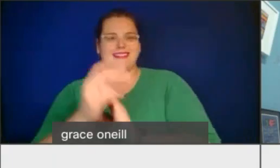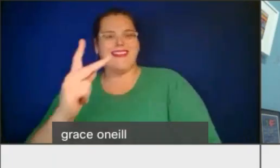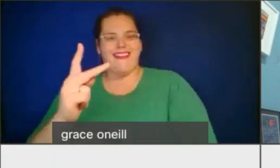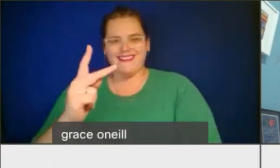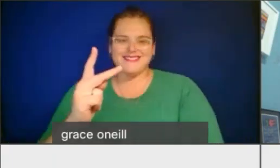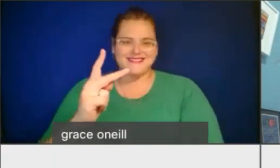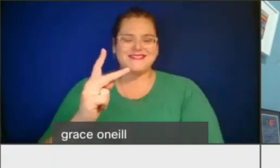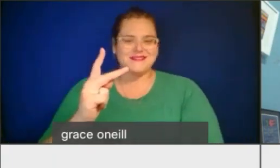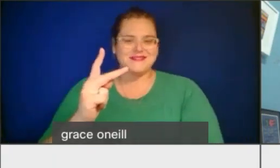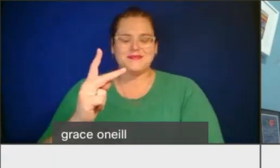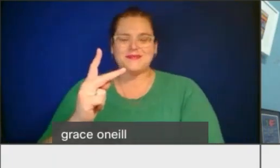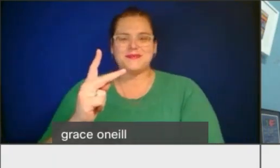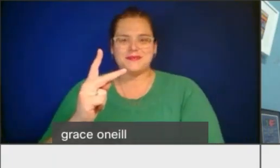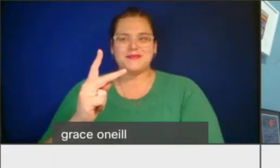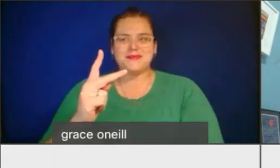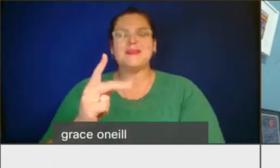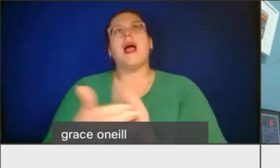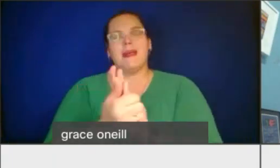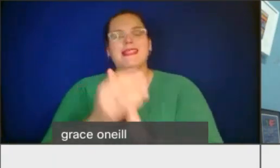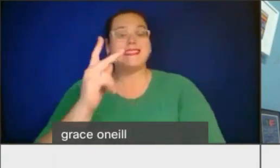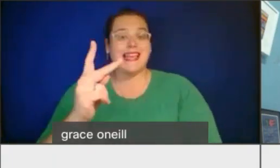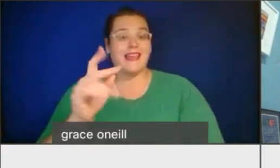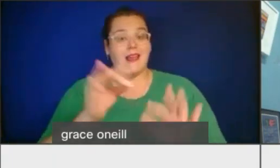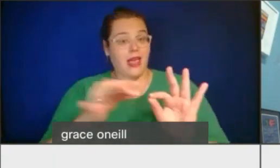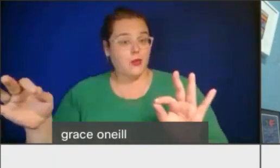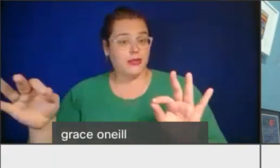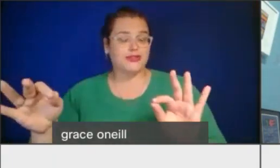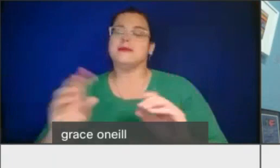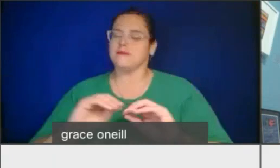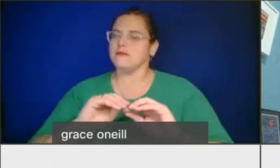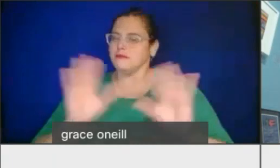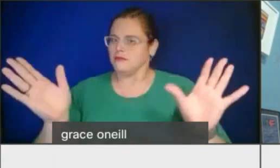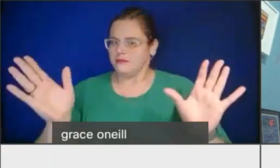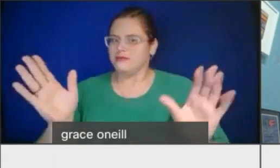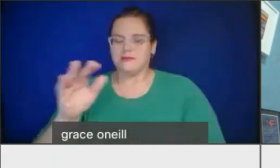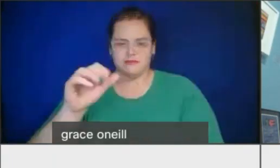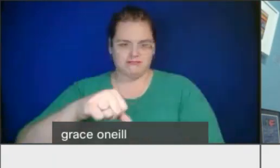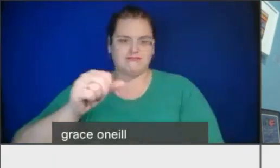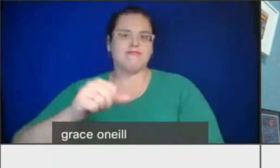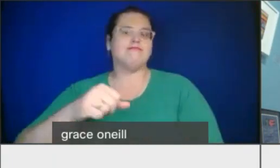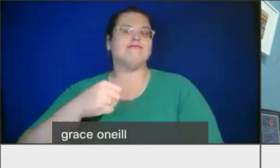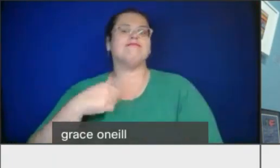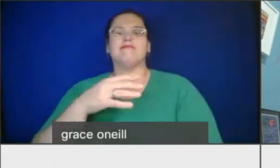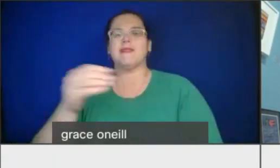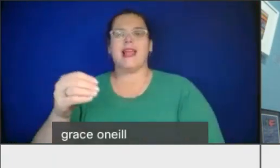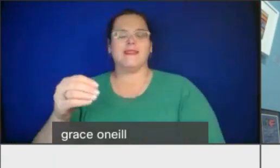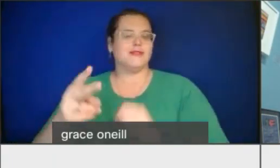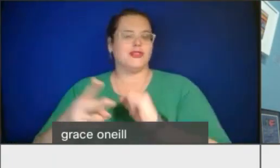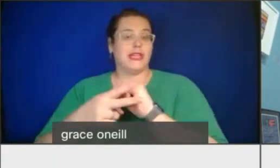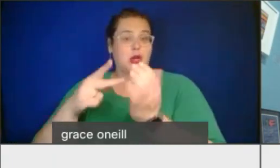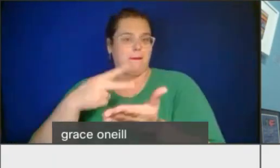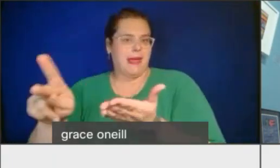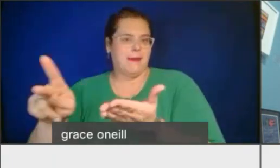the language was explicit in ending retainer payments December